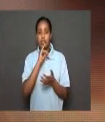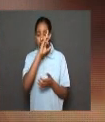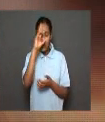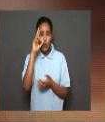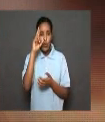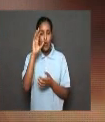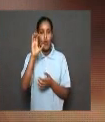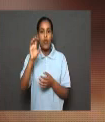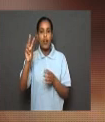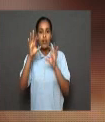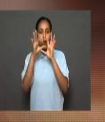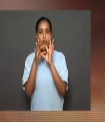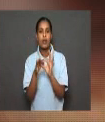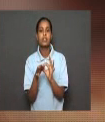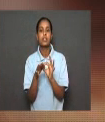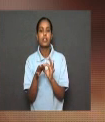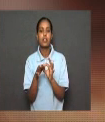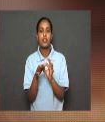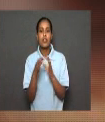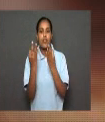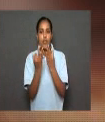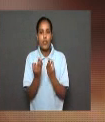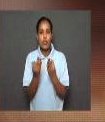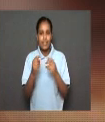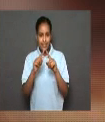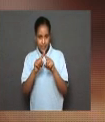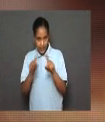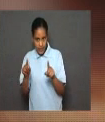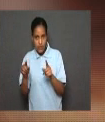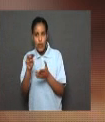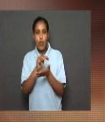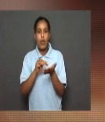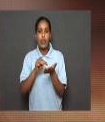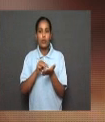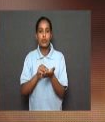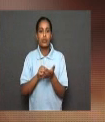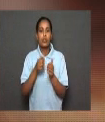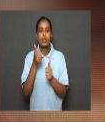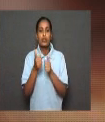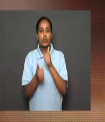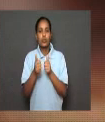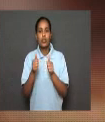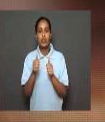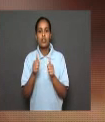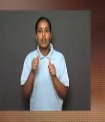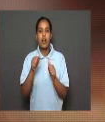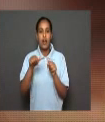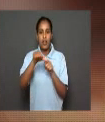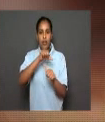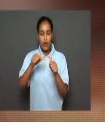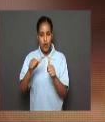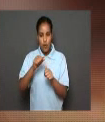because covalent compounds form distinct molecules in which the atoms are